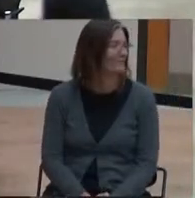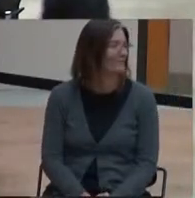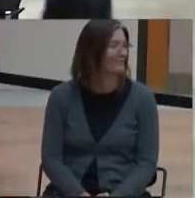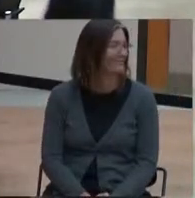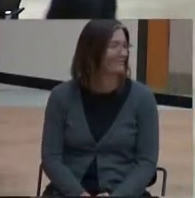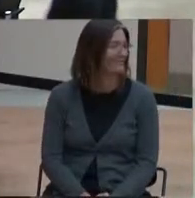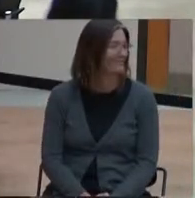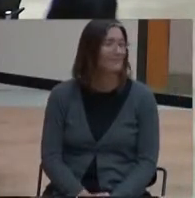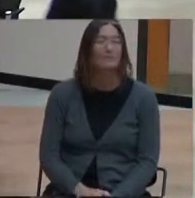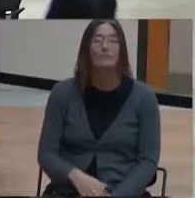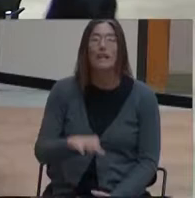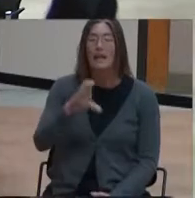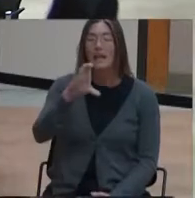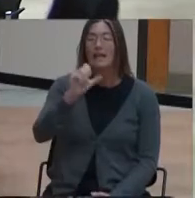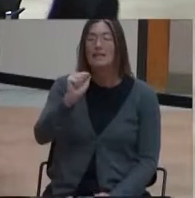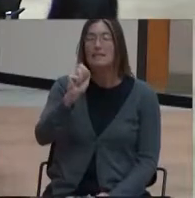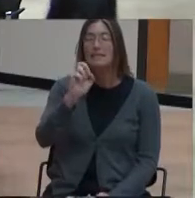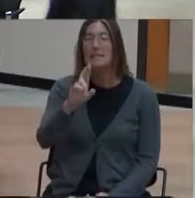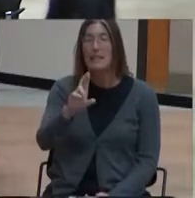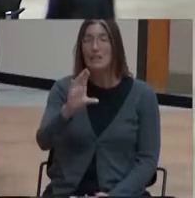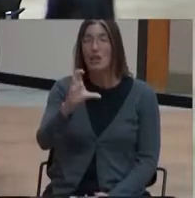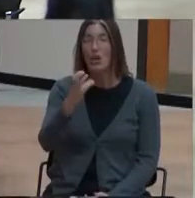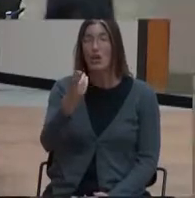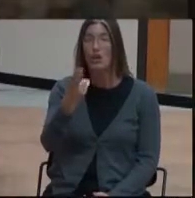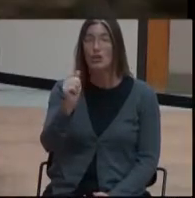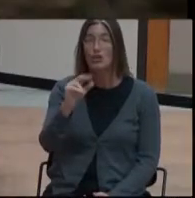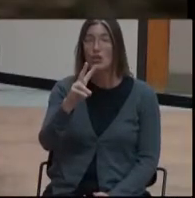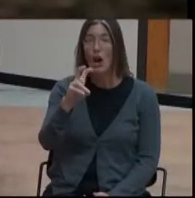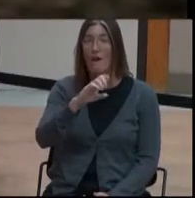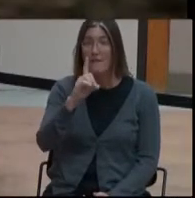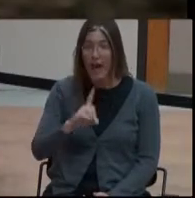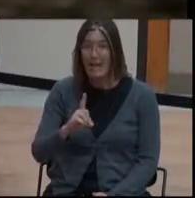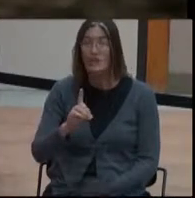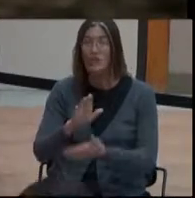From Cesar Chavez, Leonela Ramirez.